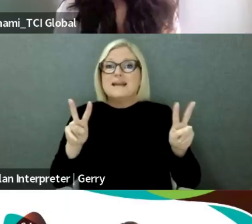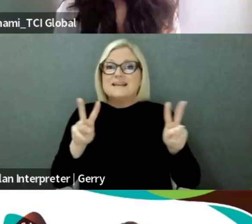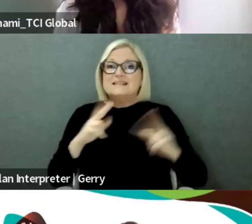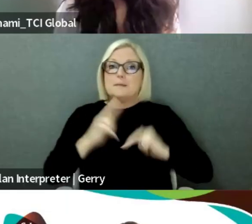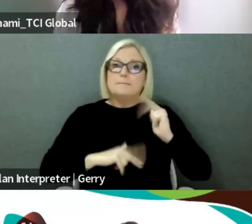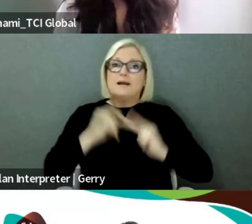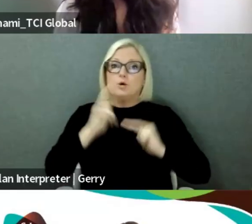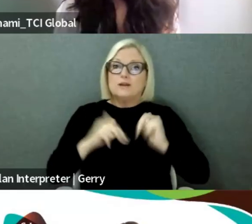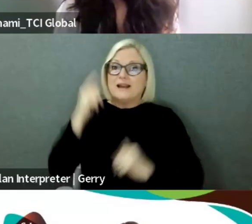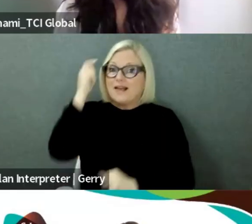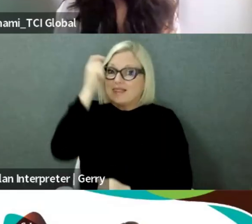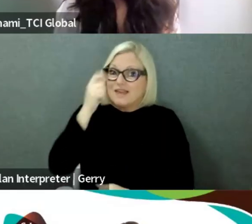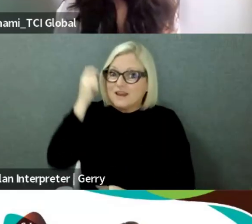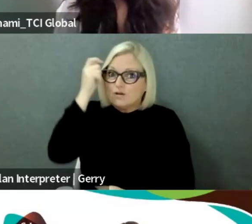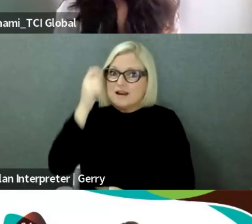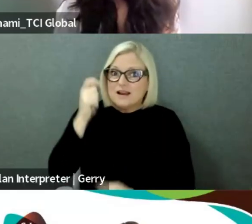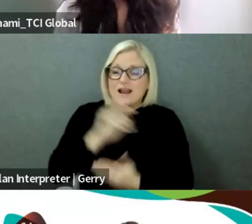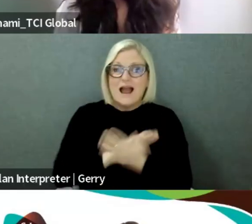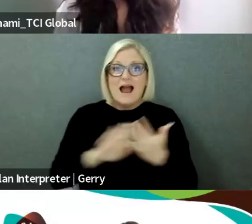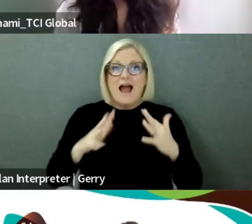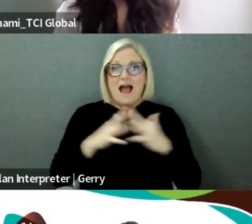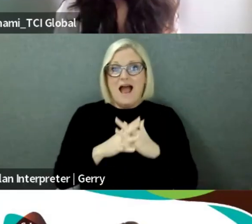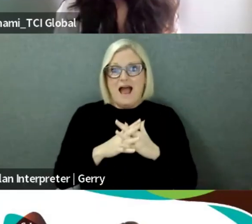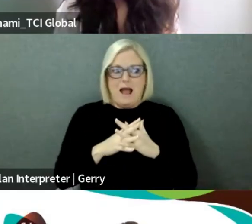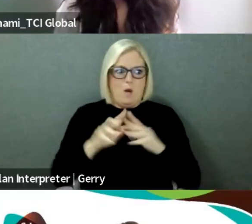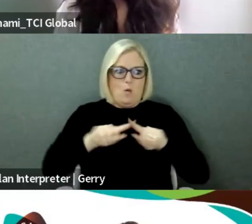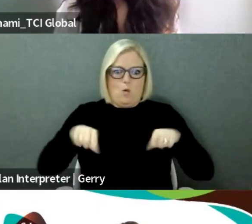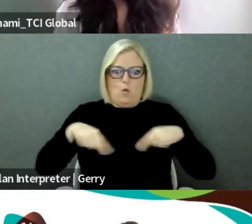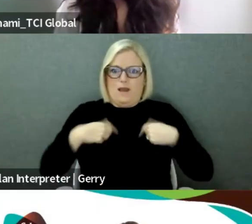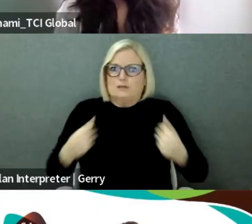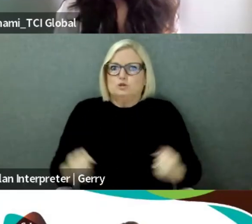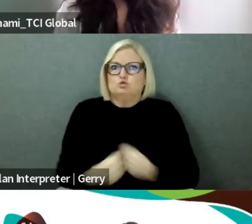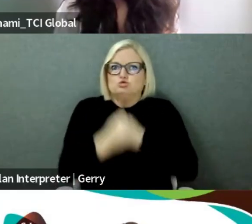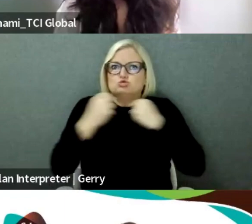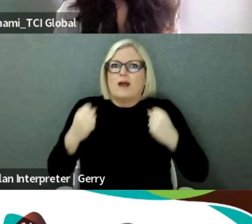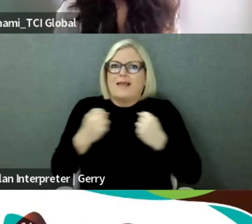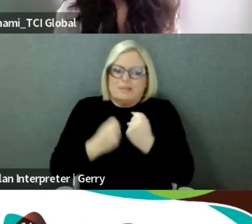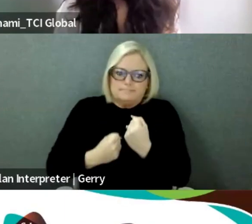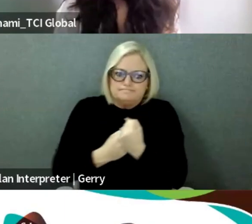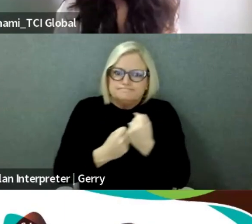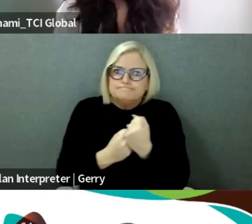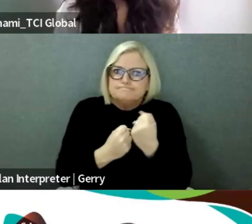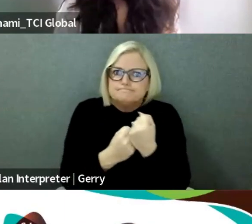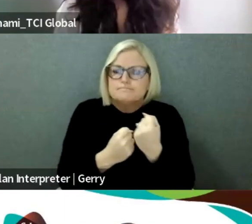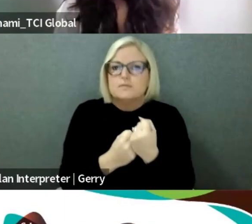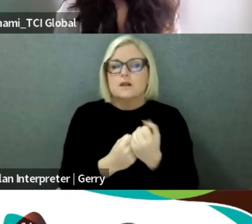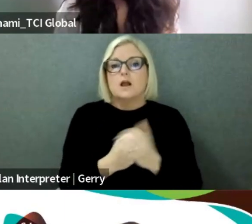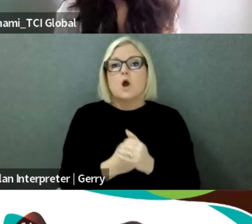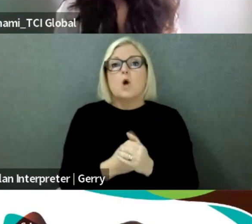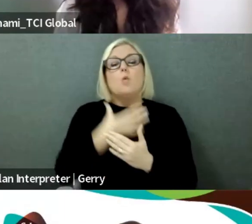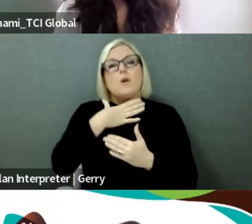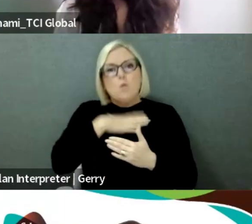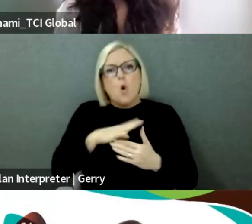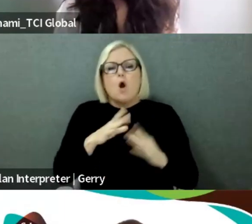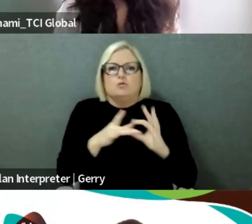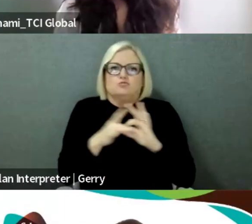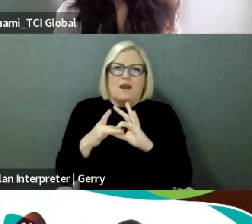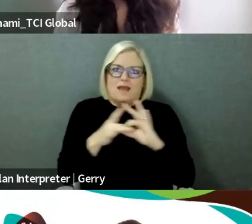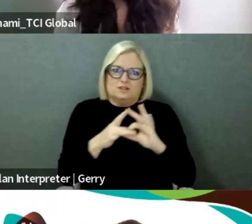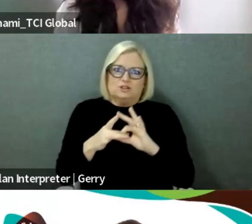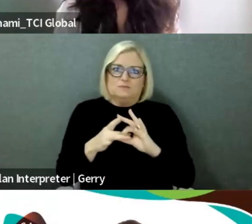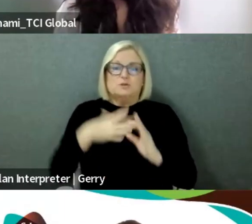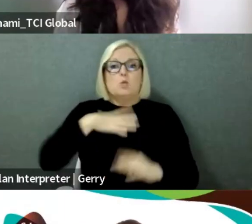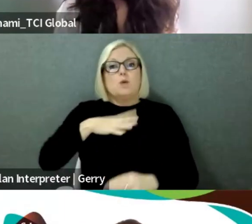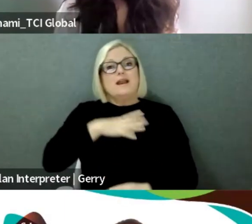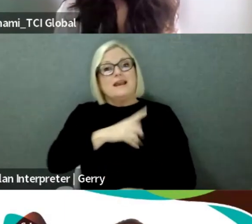that's happening, because it's core. Deinstitutionalisation is about fostering restorative relationships, trust